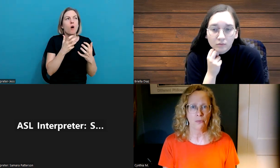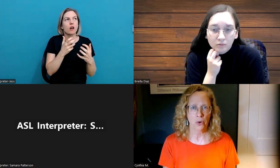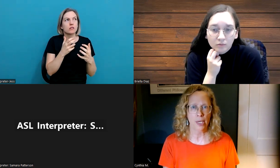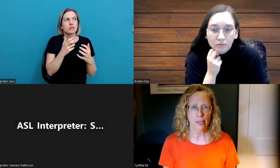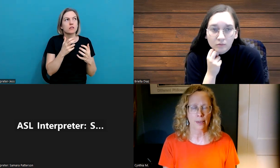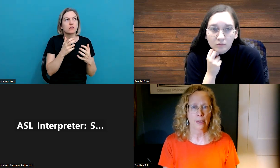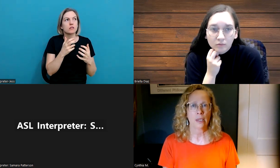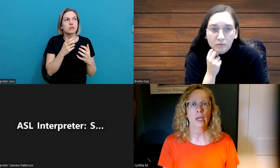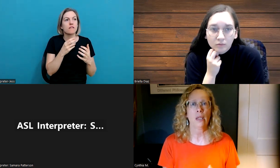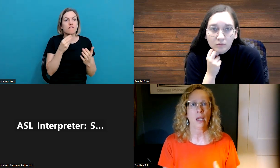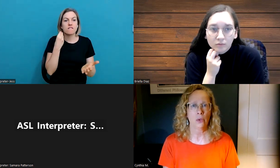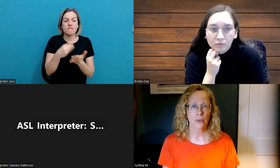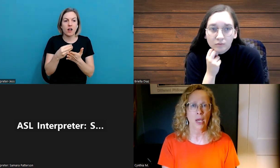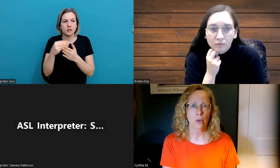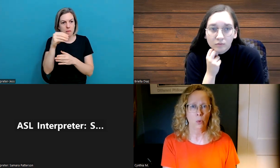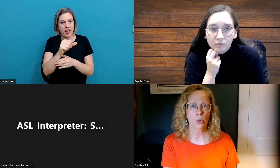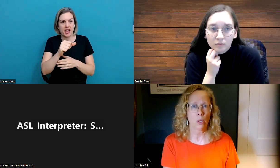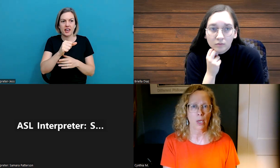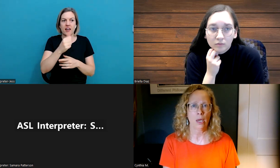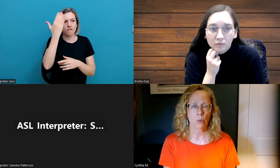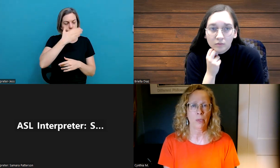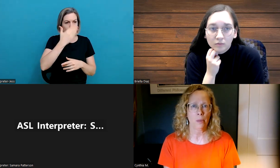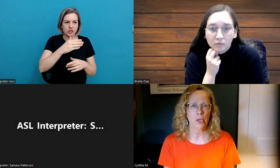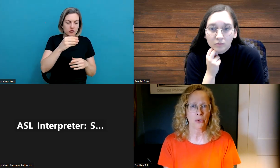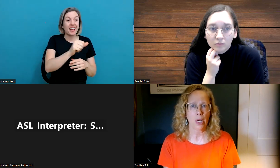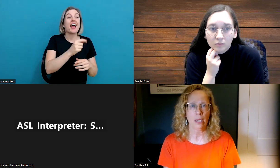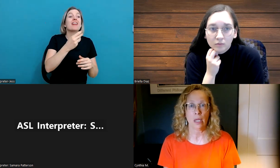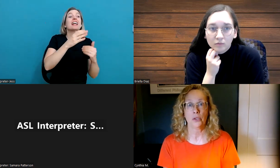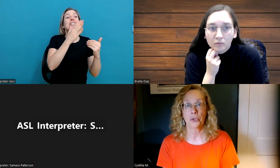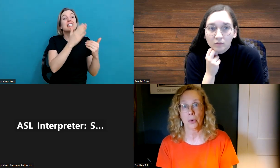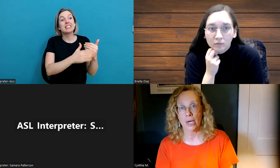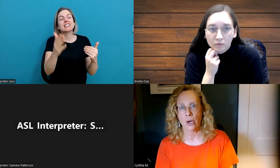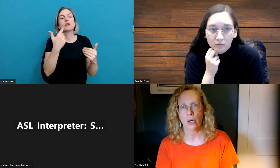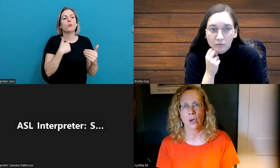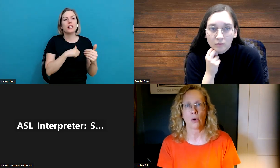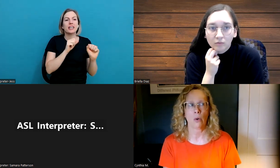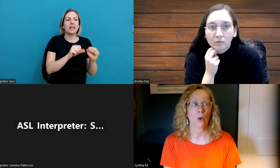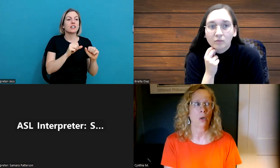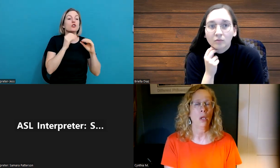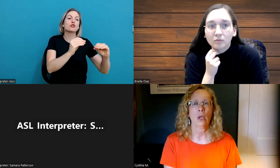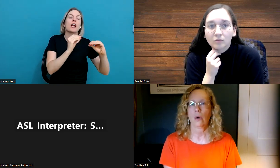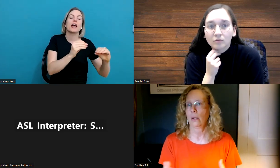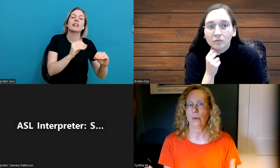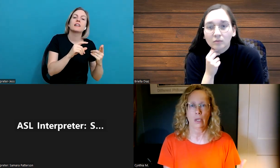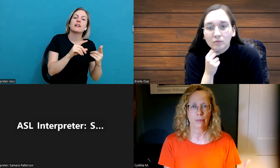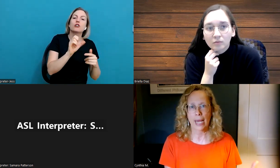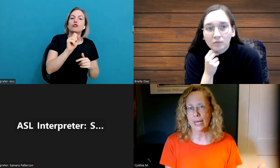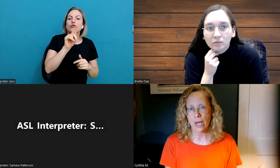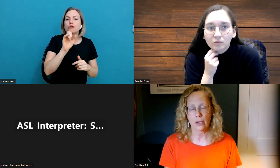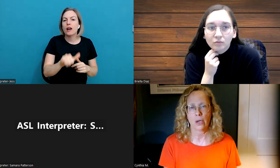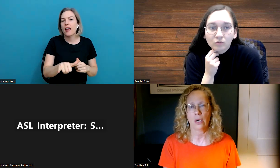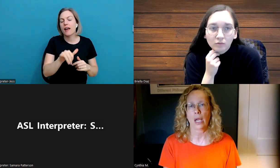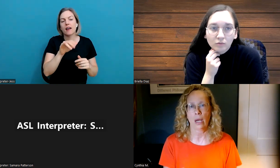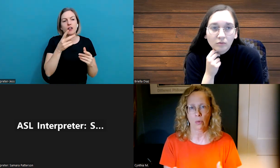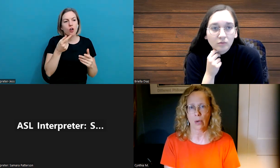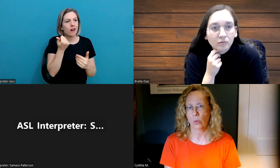funds up front, and then they're saying, we'll go ahead and we'll be able to train like a stray dog or any kind